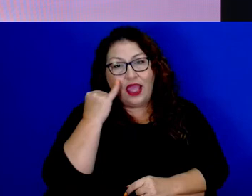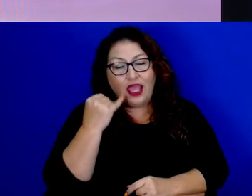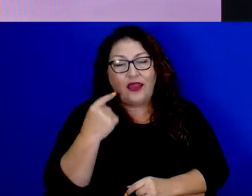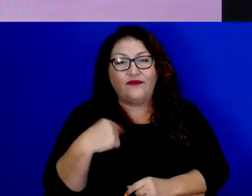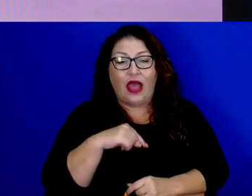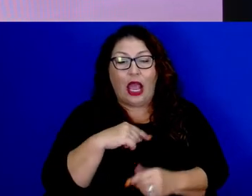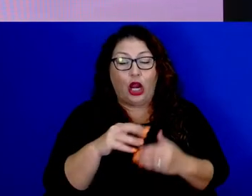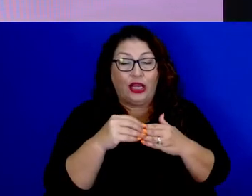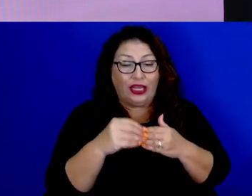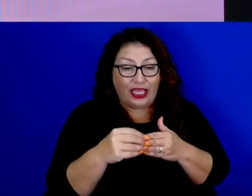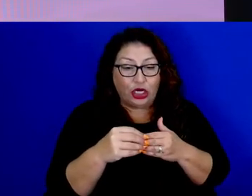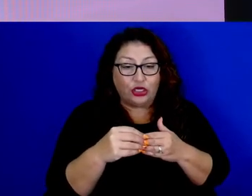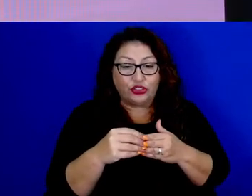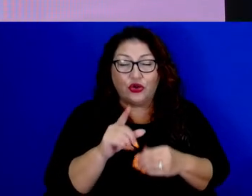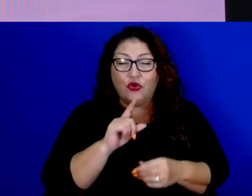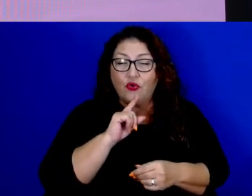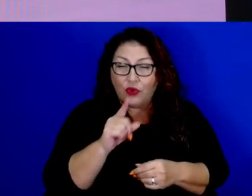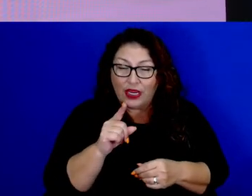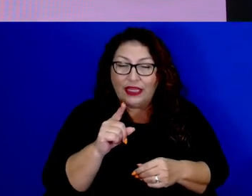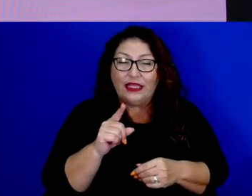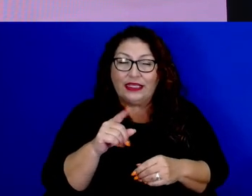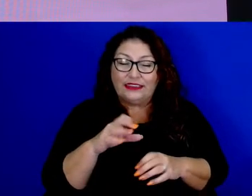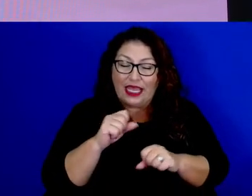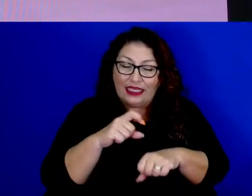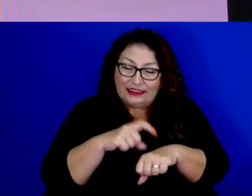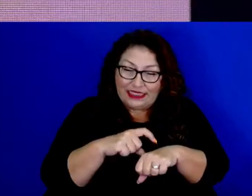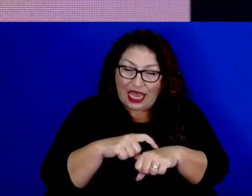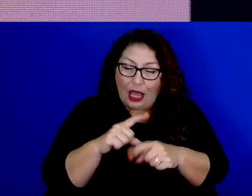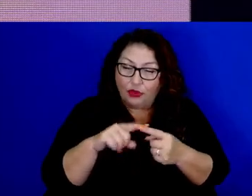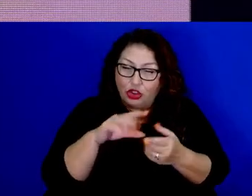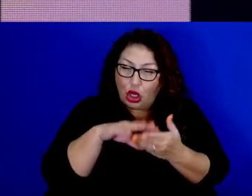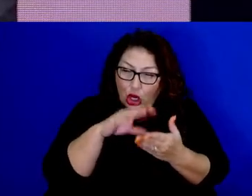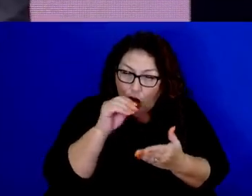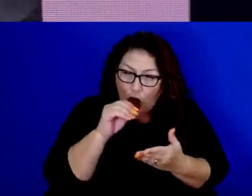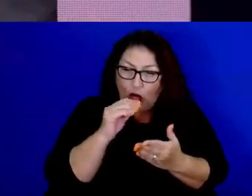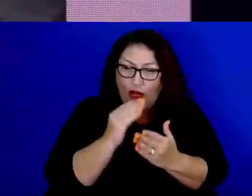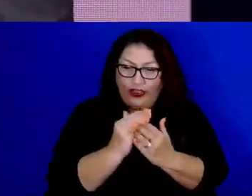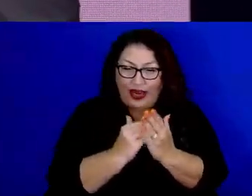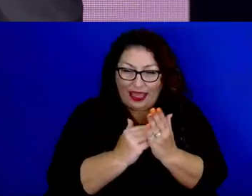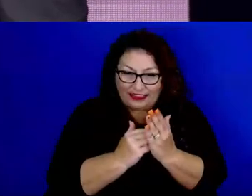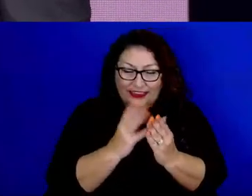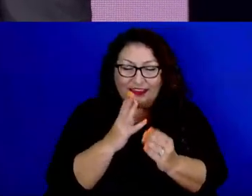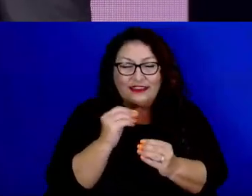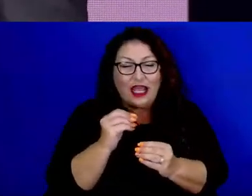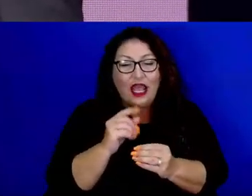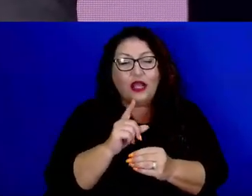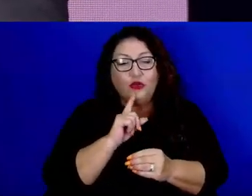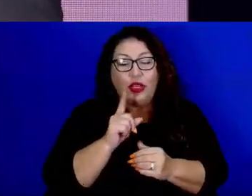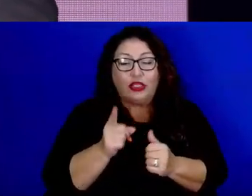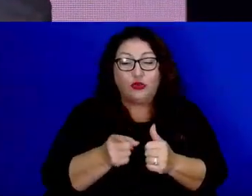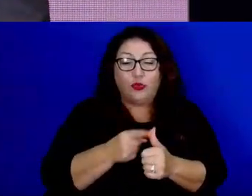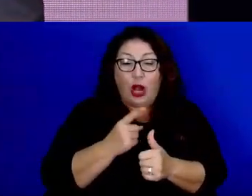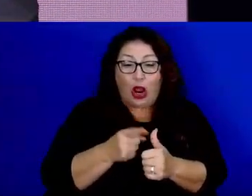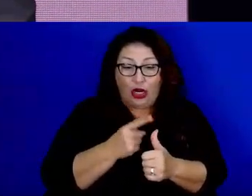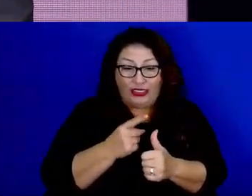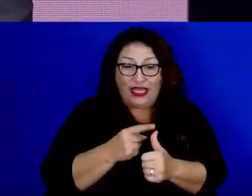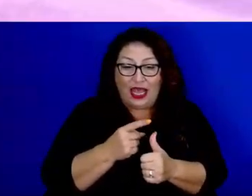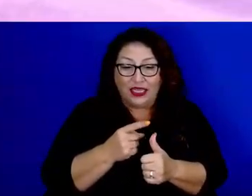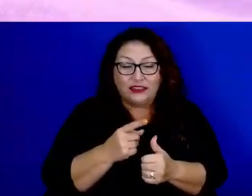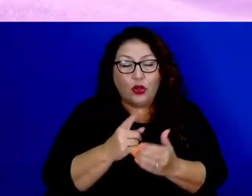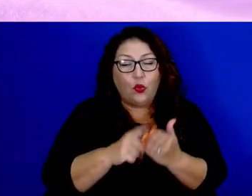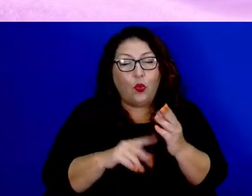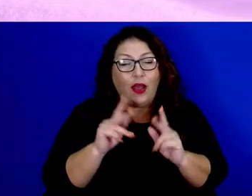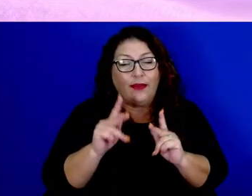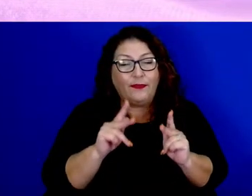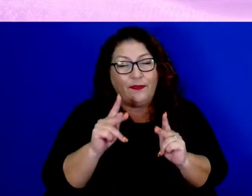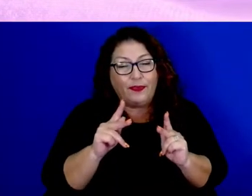really take the time to learn the lessons and to prioritize what people, particularly